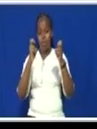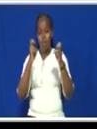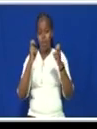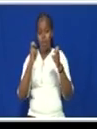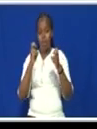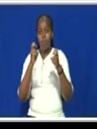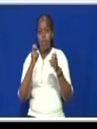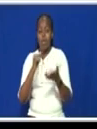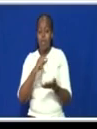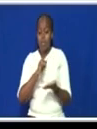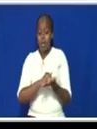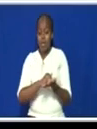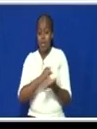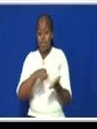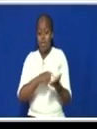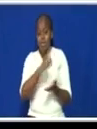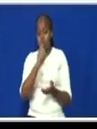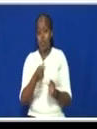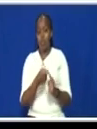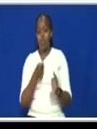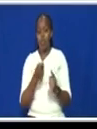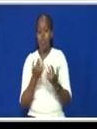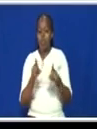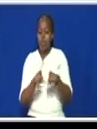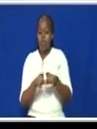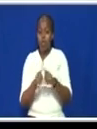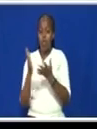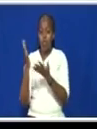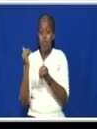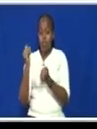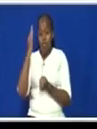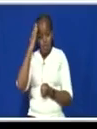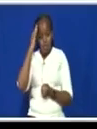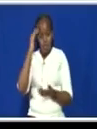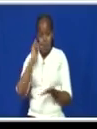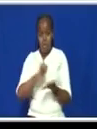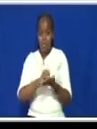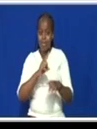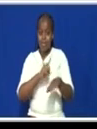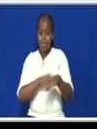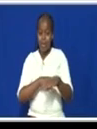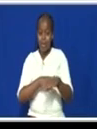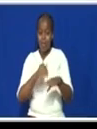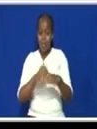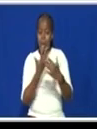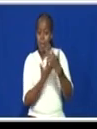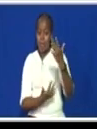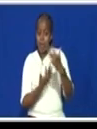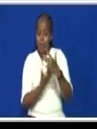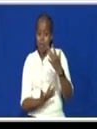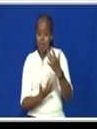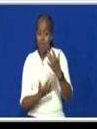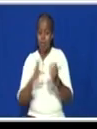this question has been borrowed from. And you are expected to know that when it comes to blood sugar